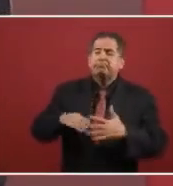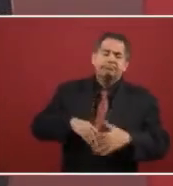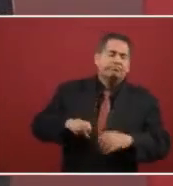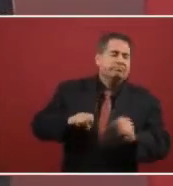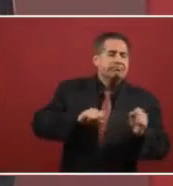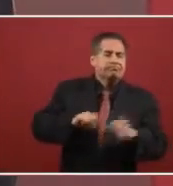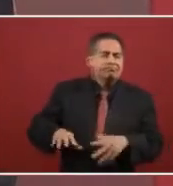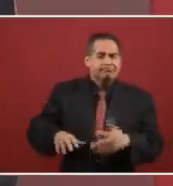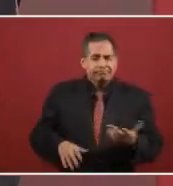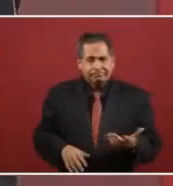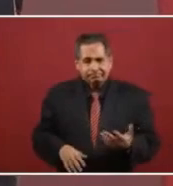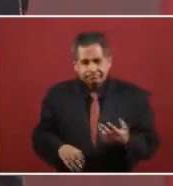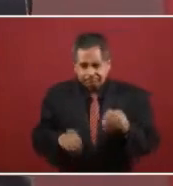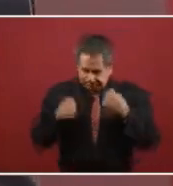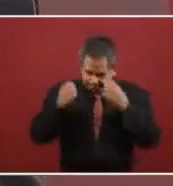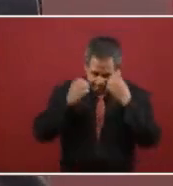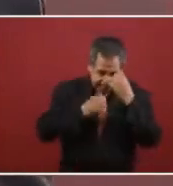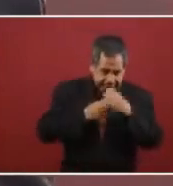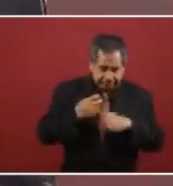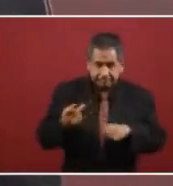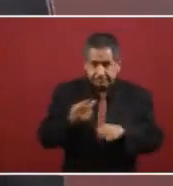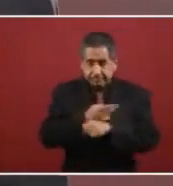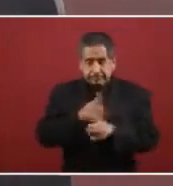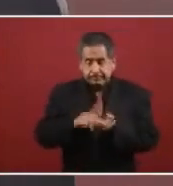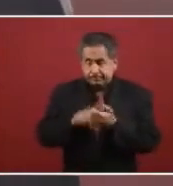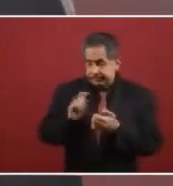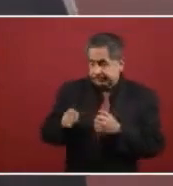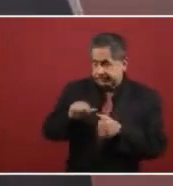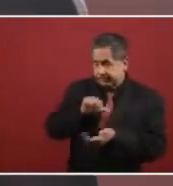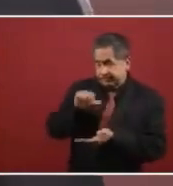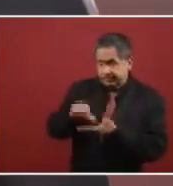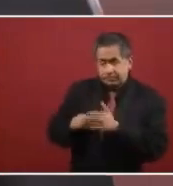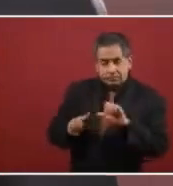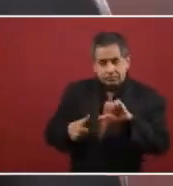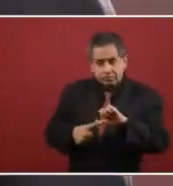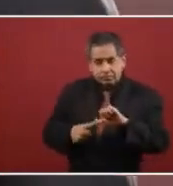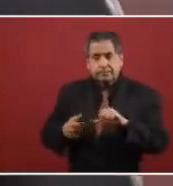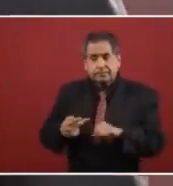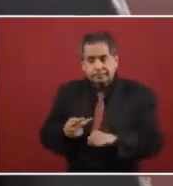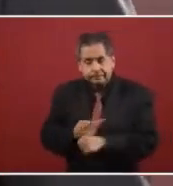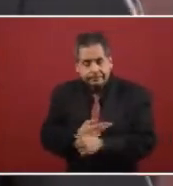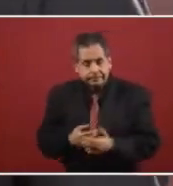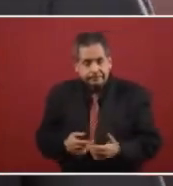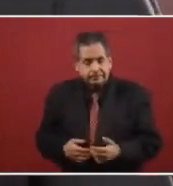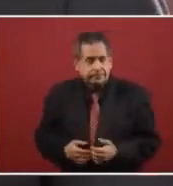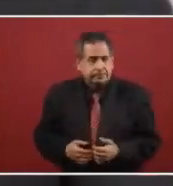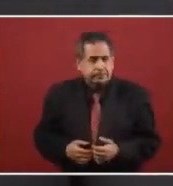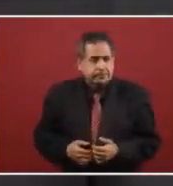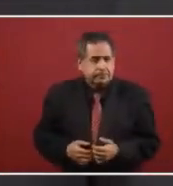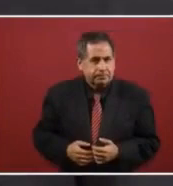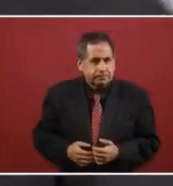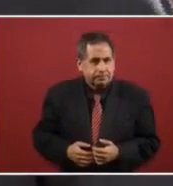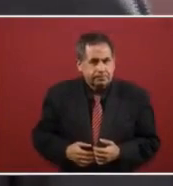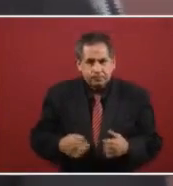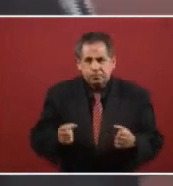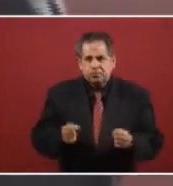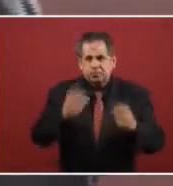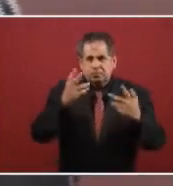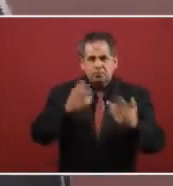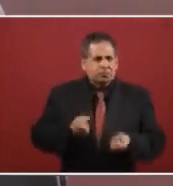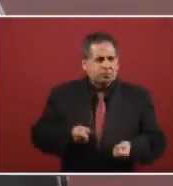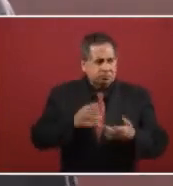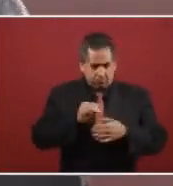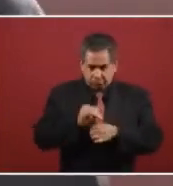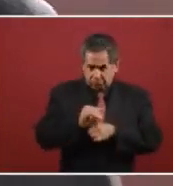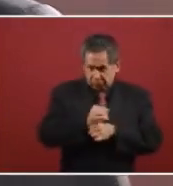people, analizando lo que and está sucediendo en analyzing what's Centroamérica. happening in Central America. ¿Cuántos estudios How